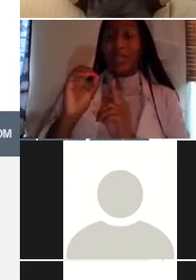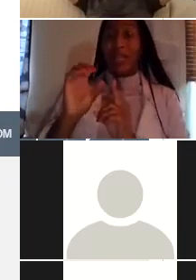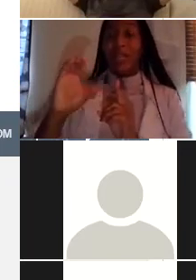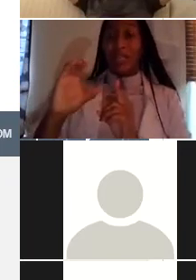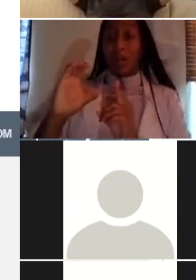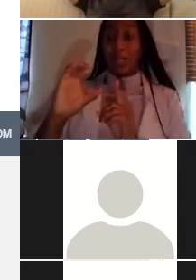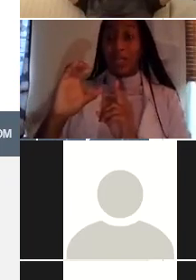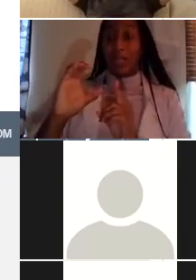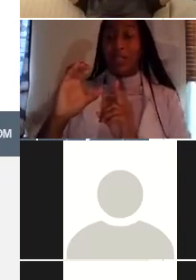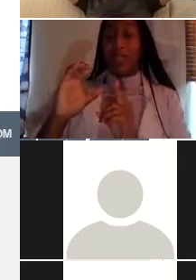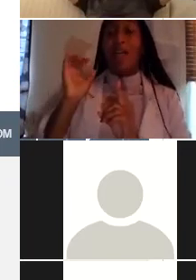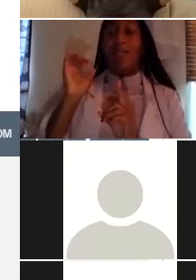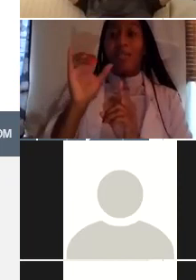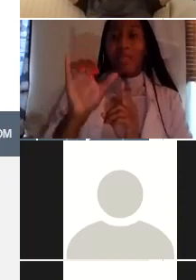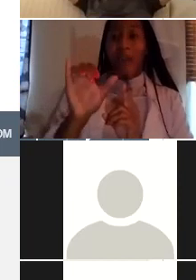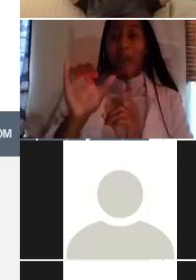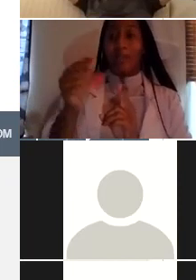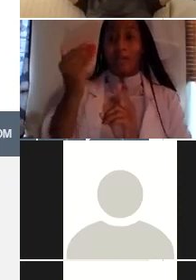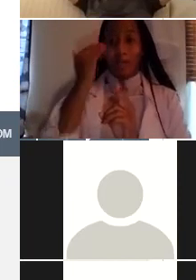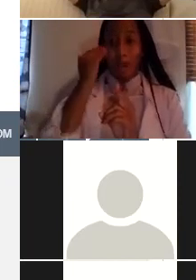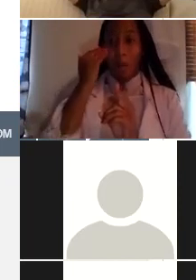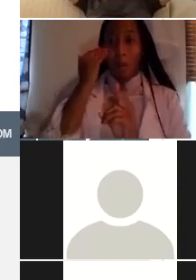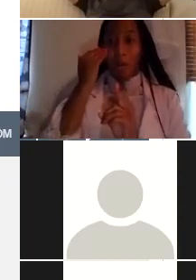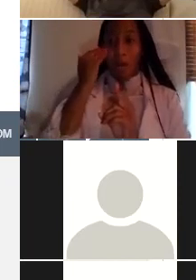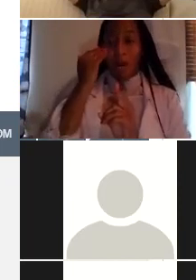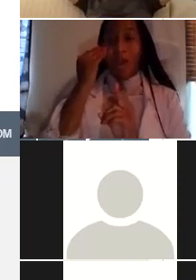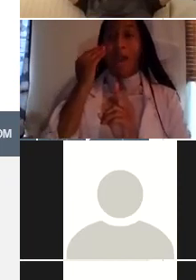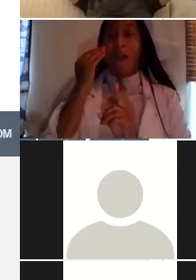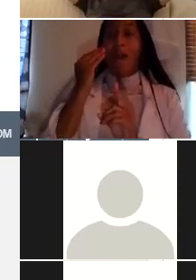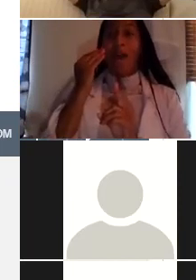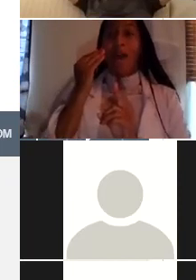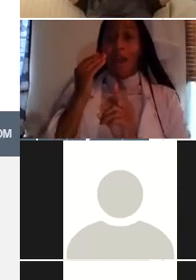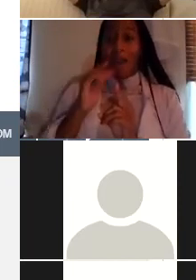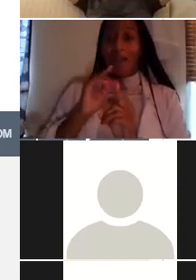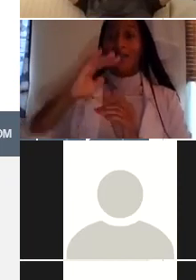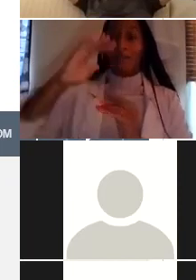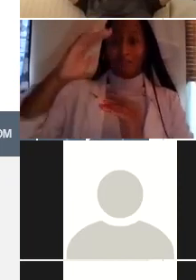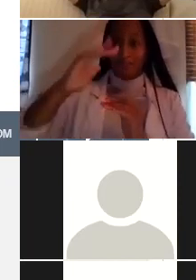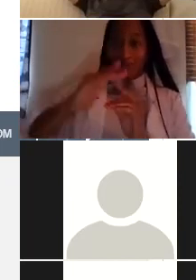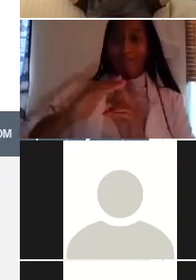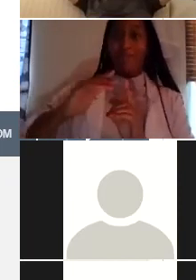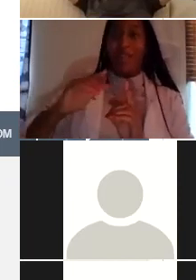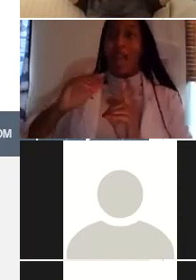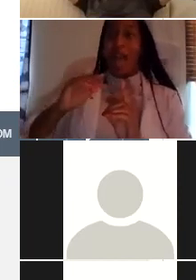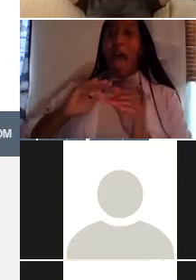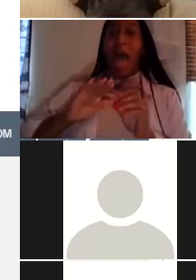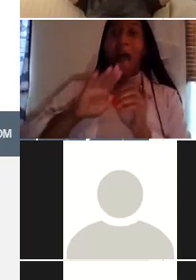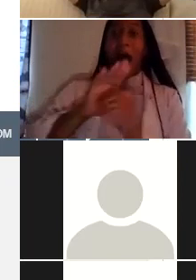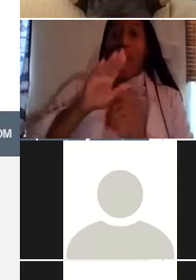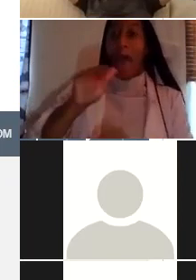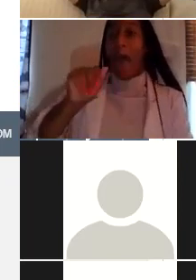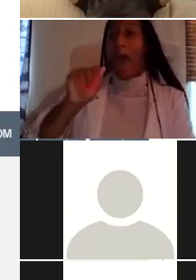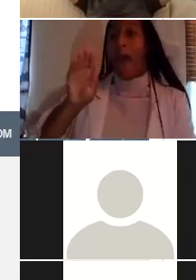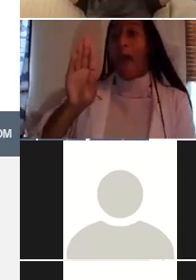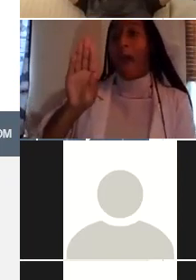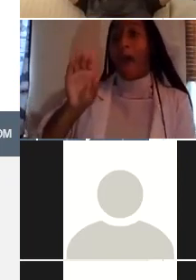absolute zero. So that is the lowest temperature possible. That is the temperature at